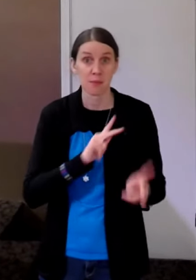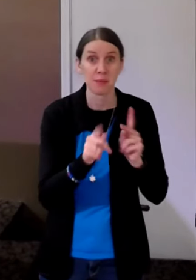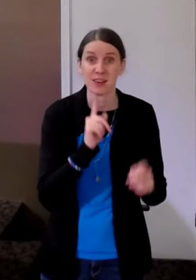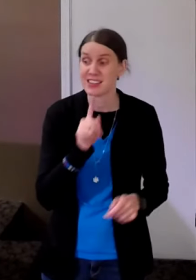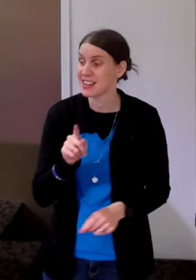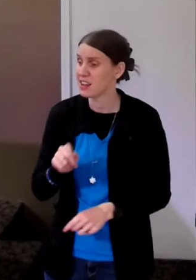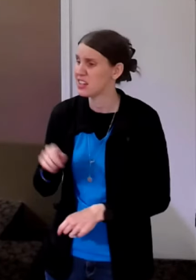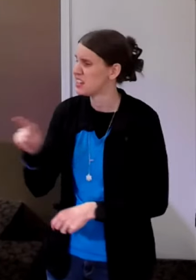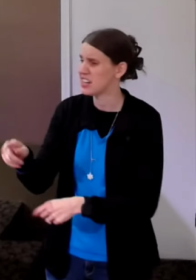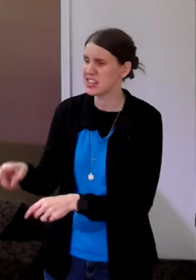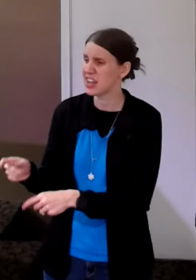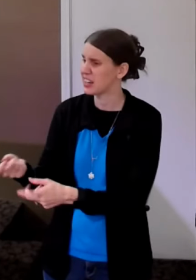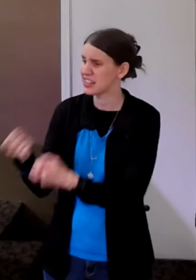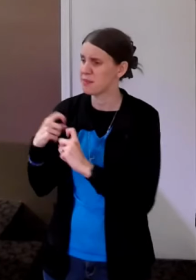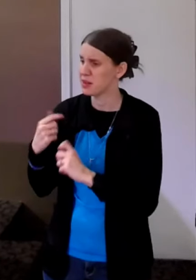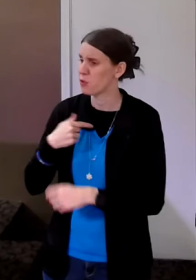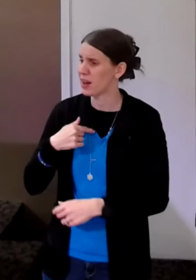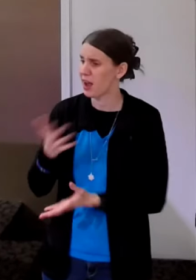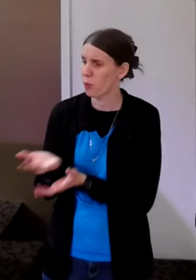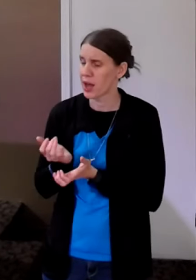is there to take care of what you need